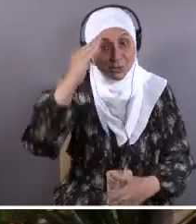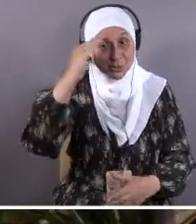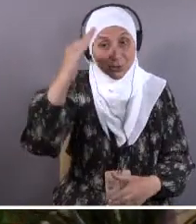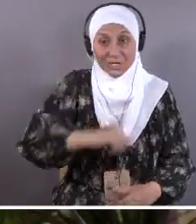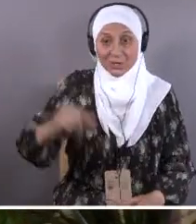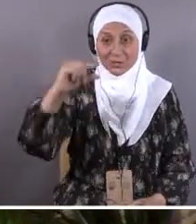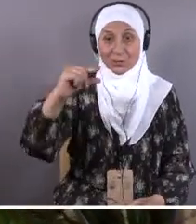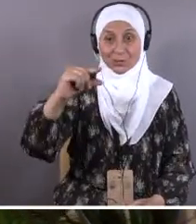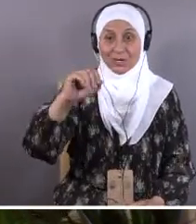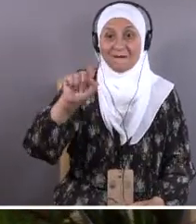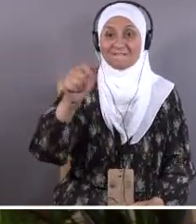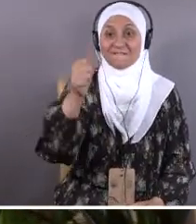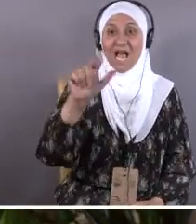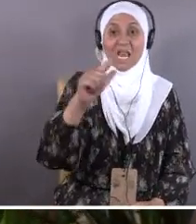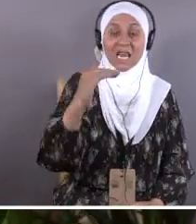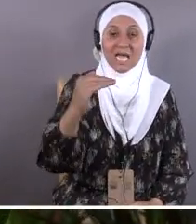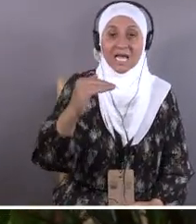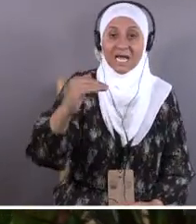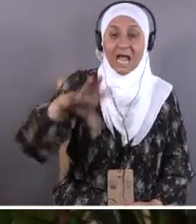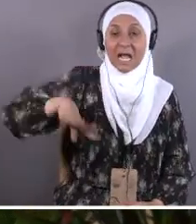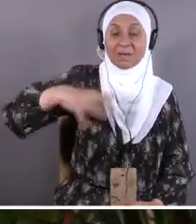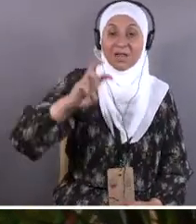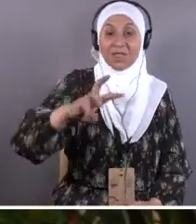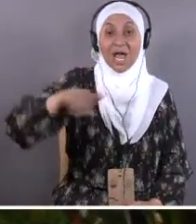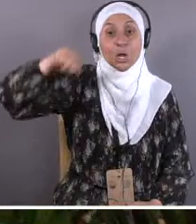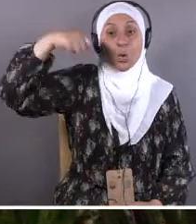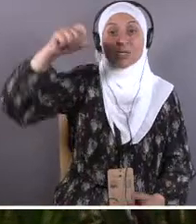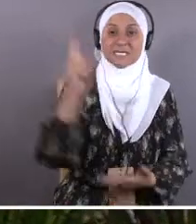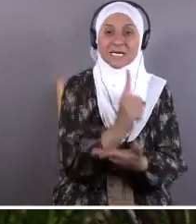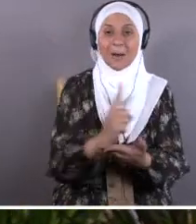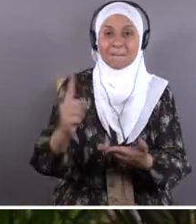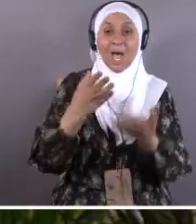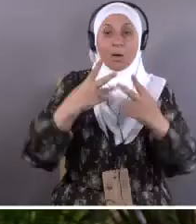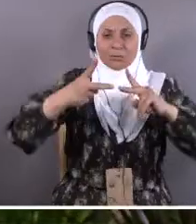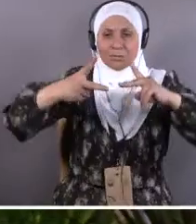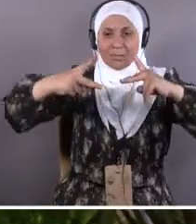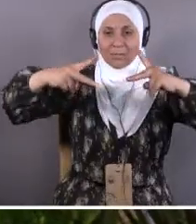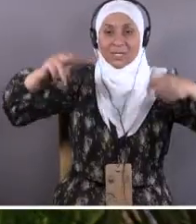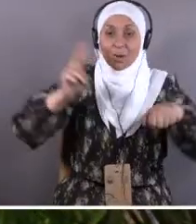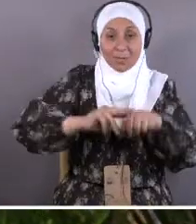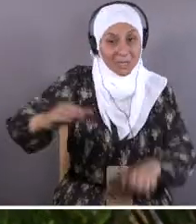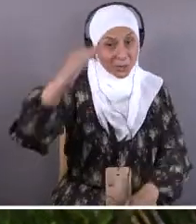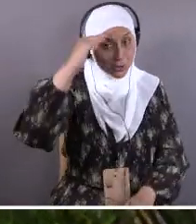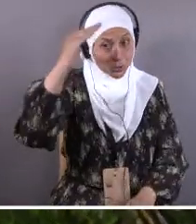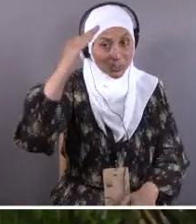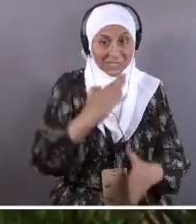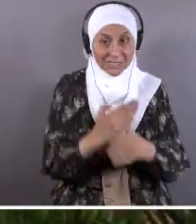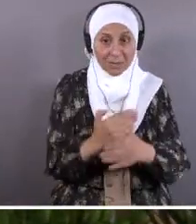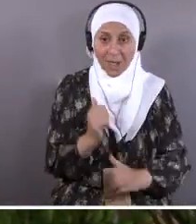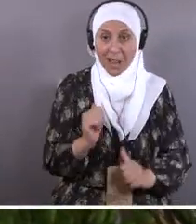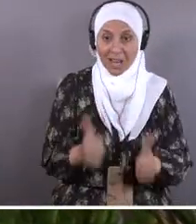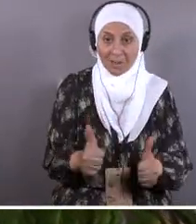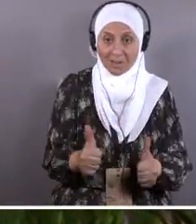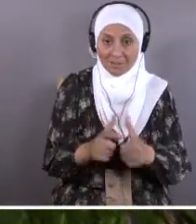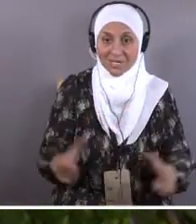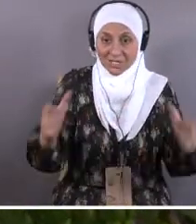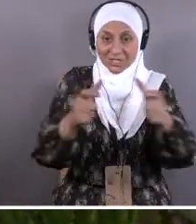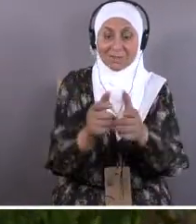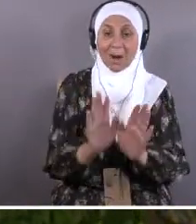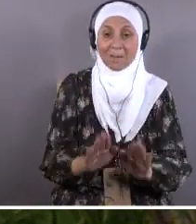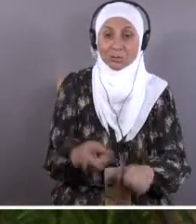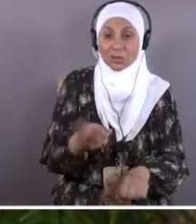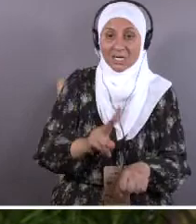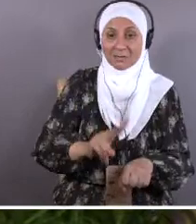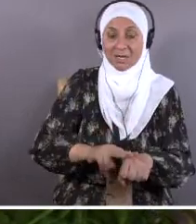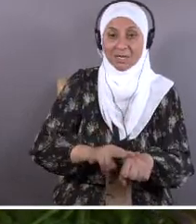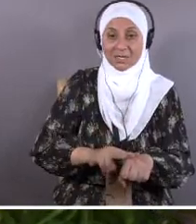Nasser Al Thani, Minister of Environment and Climate Change, for his participation in the summit and his ongoing support for EarthNA's